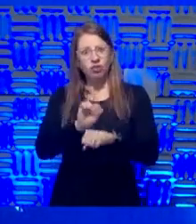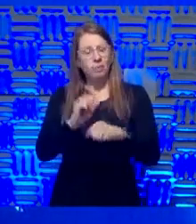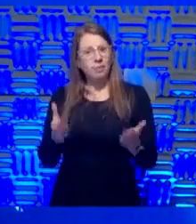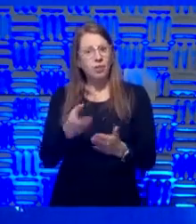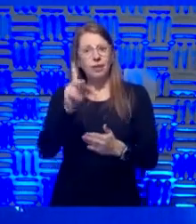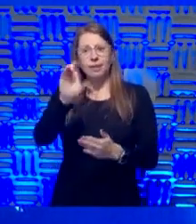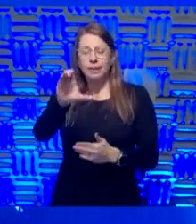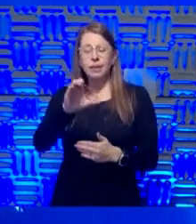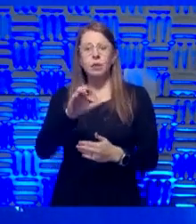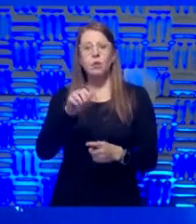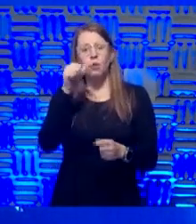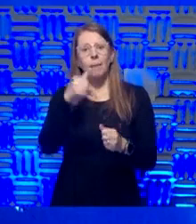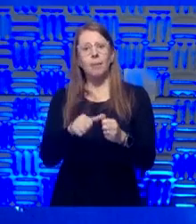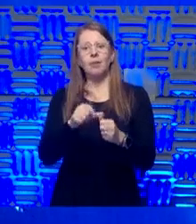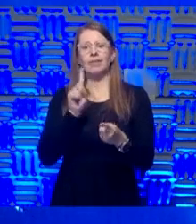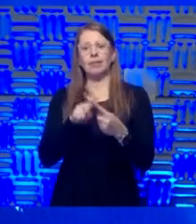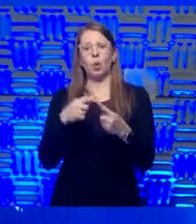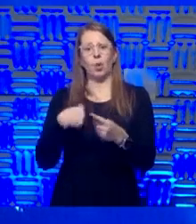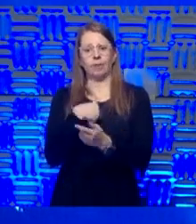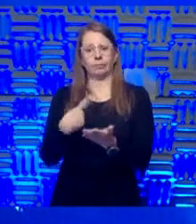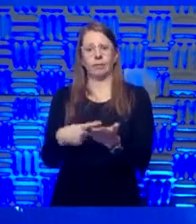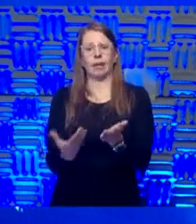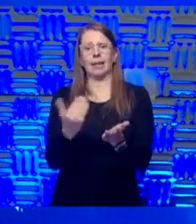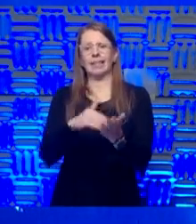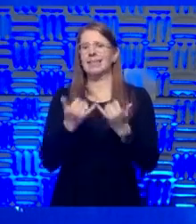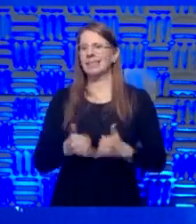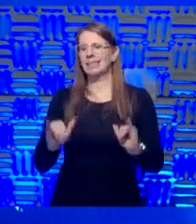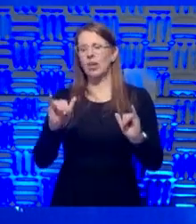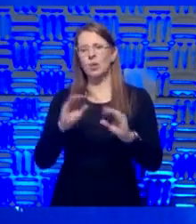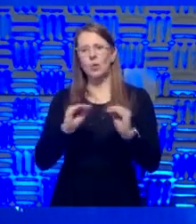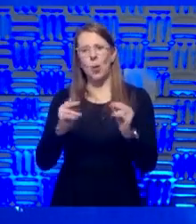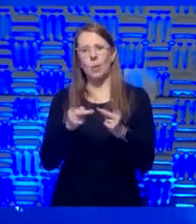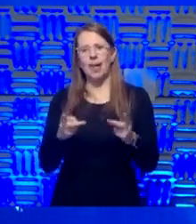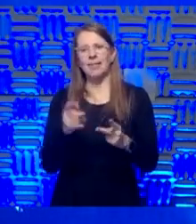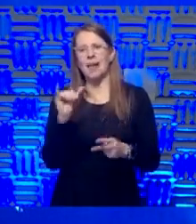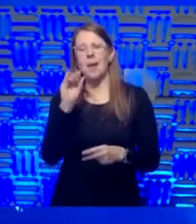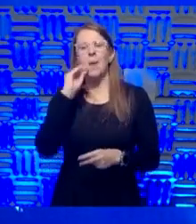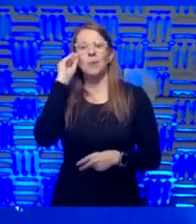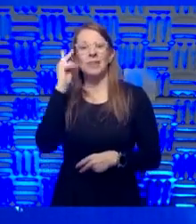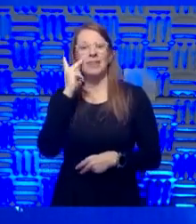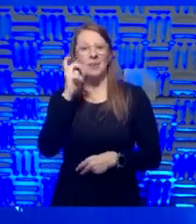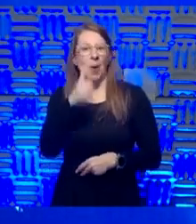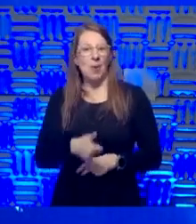So just remember, until we gather again, that there's still no place like home. We'll see you tomorrow.